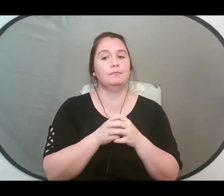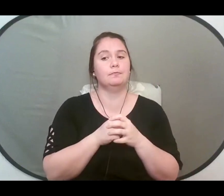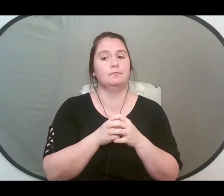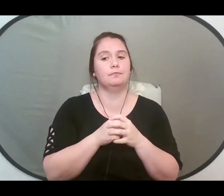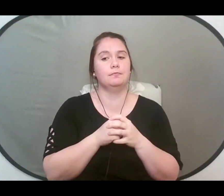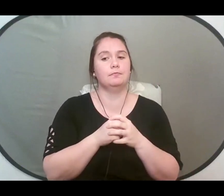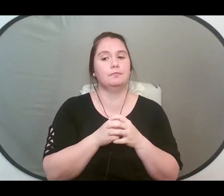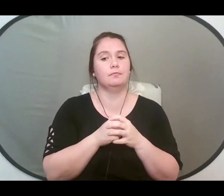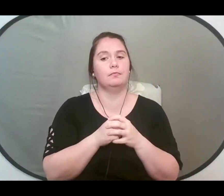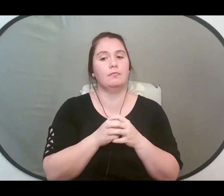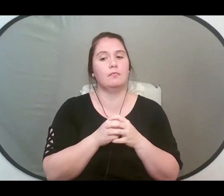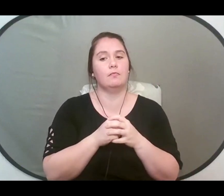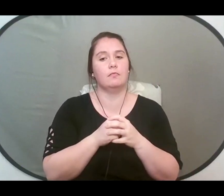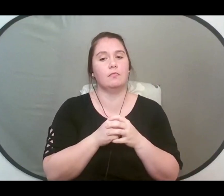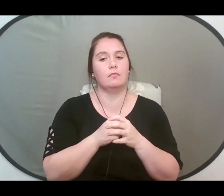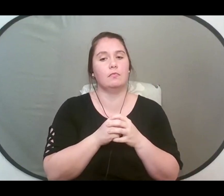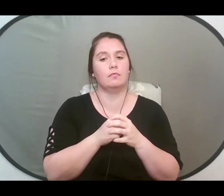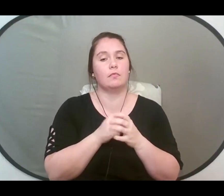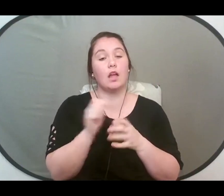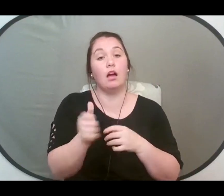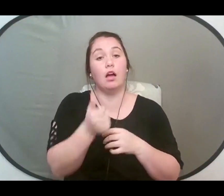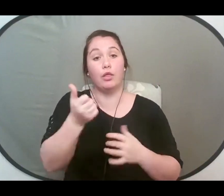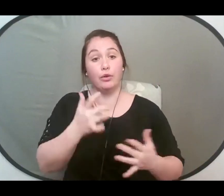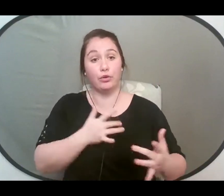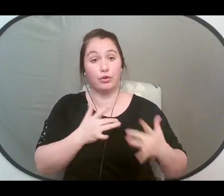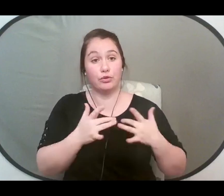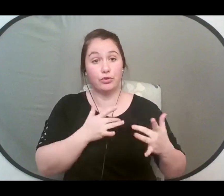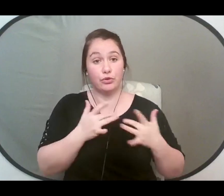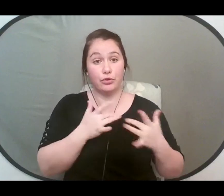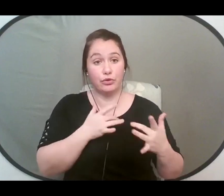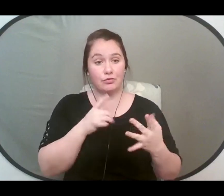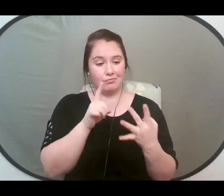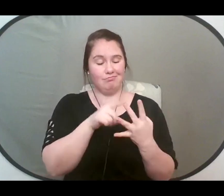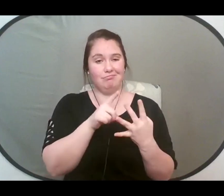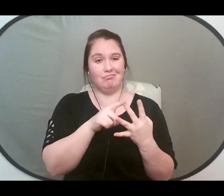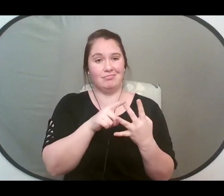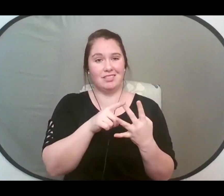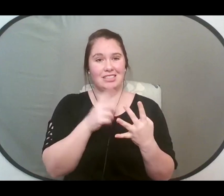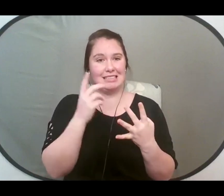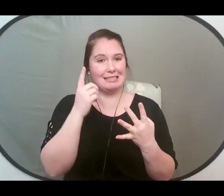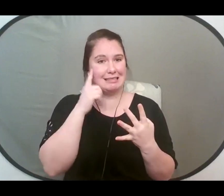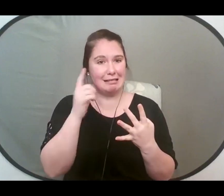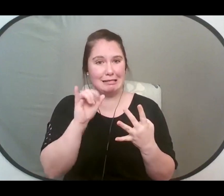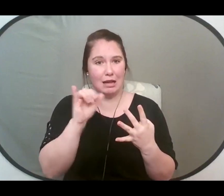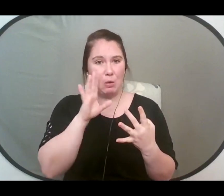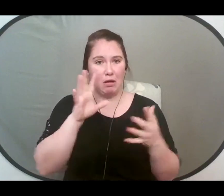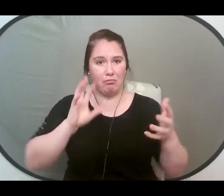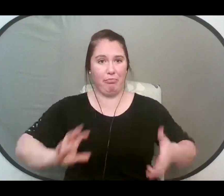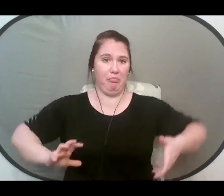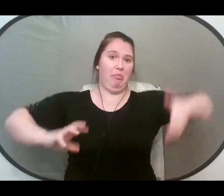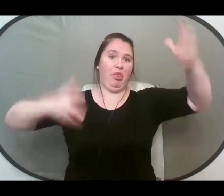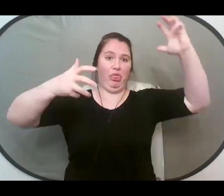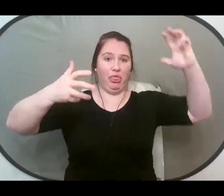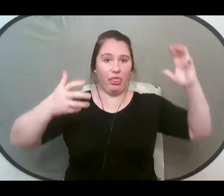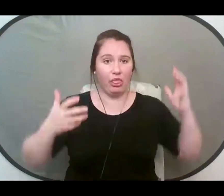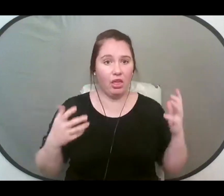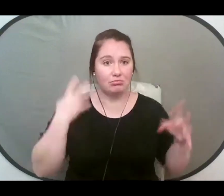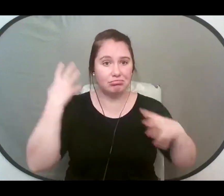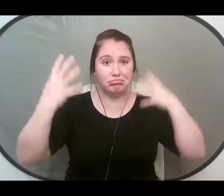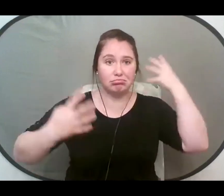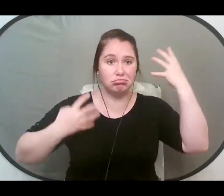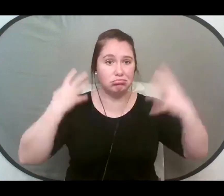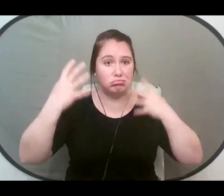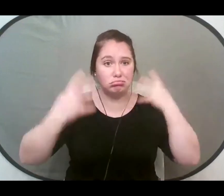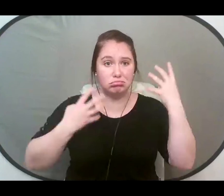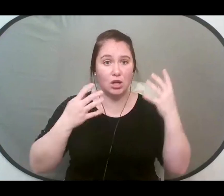and other kind of concern with this one is that it just sounds a little bit chaotic overall, and just